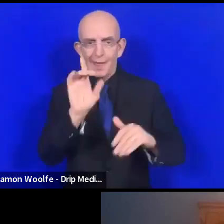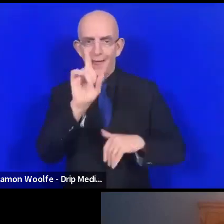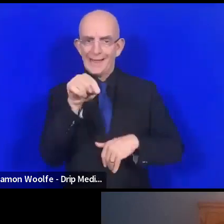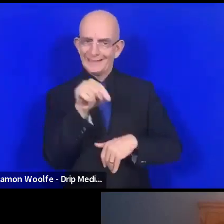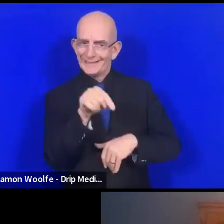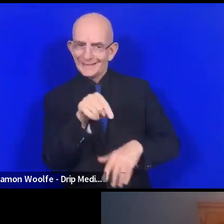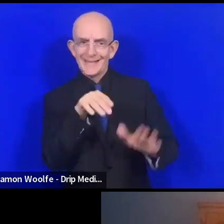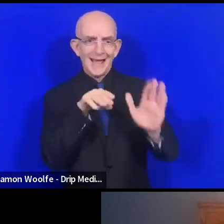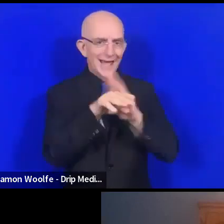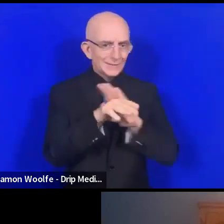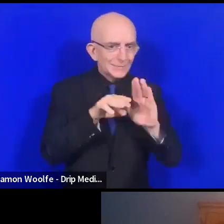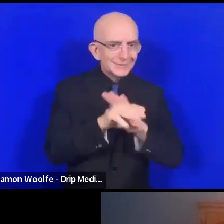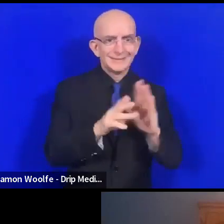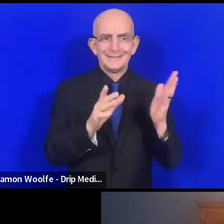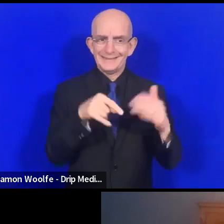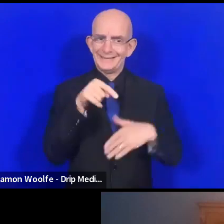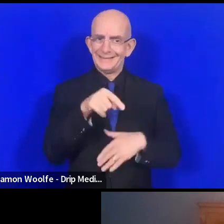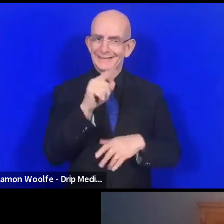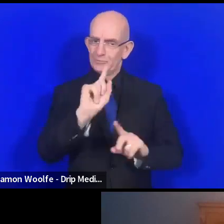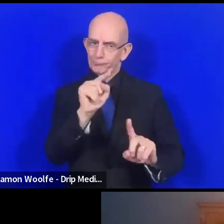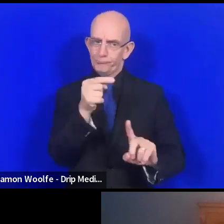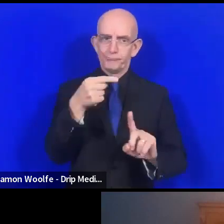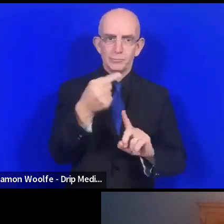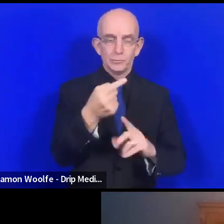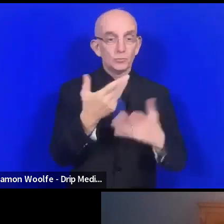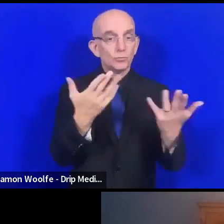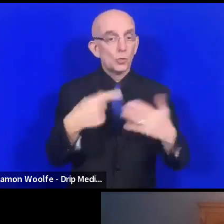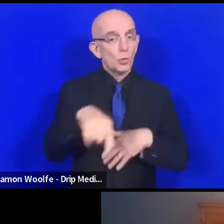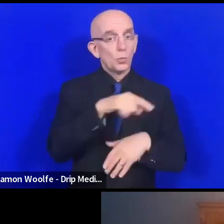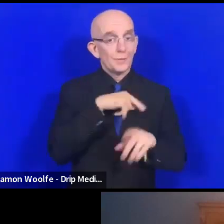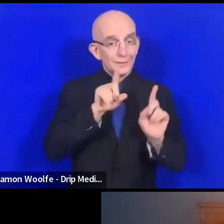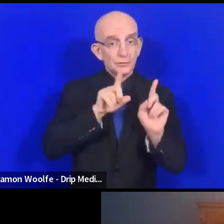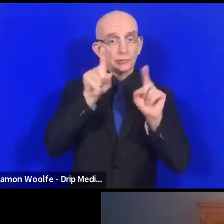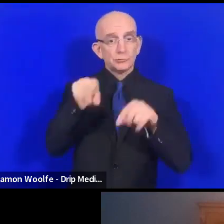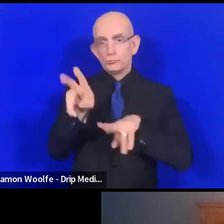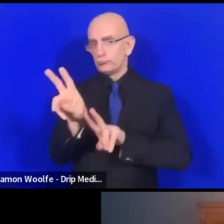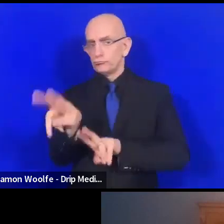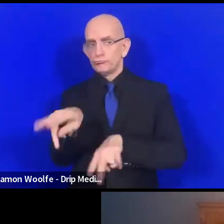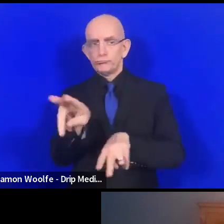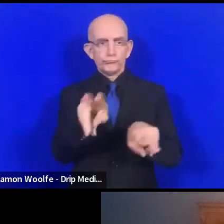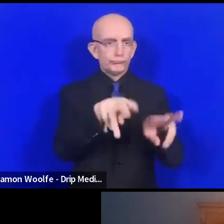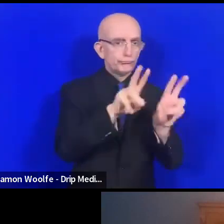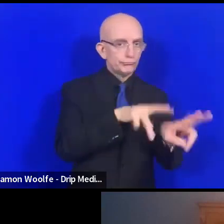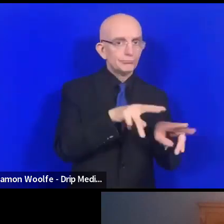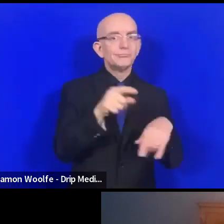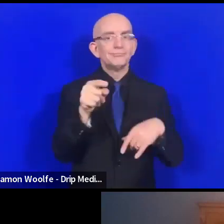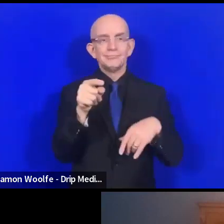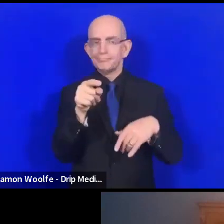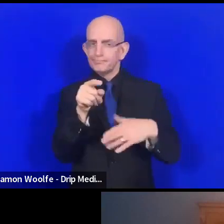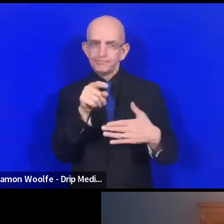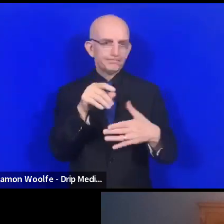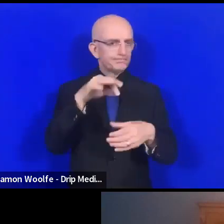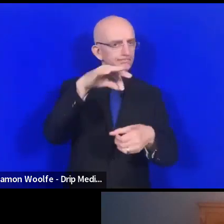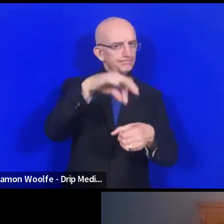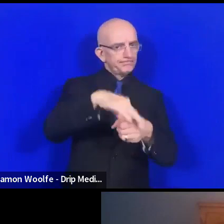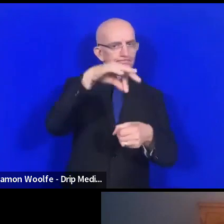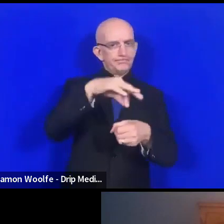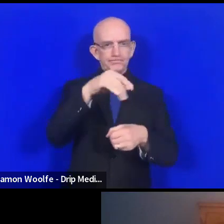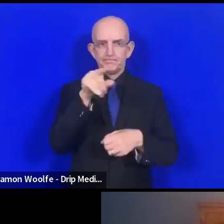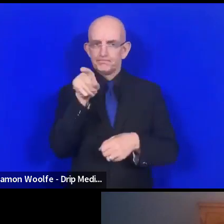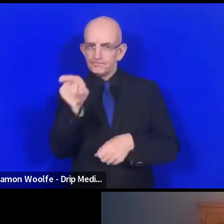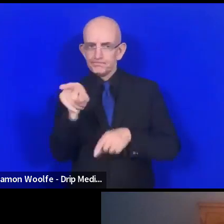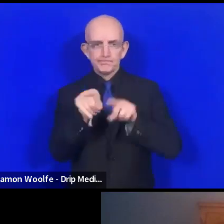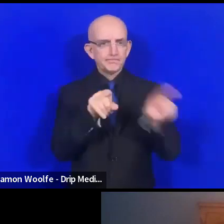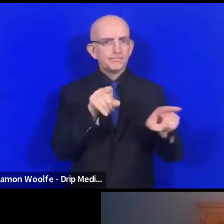for the conference, we told them we will be doing an audit. We will be prioritizing accessibility. So they knew before we even signed